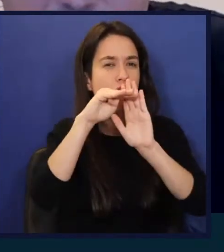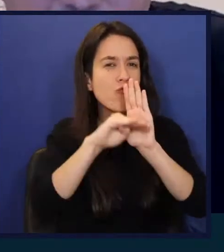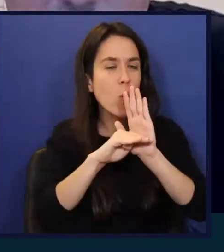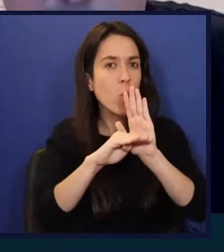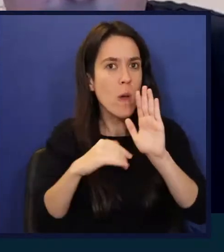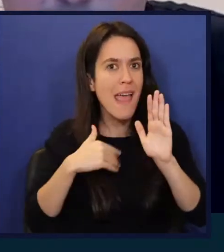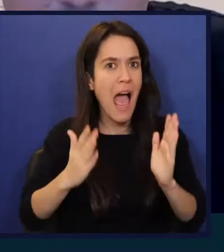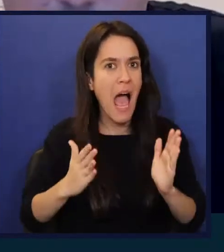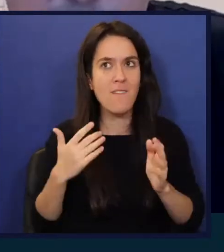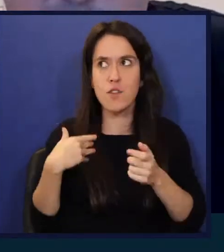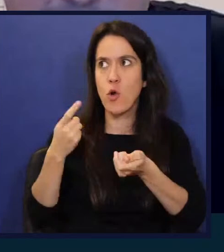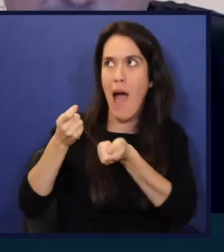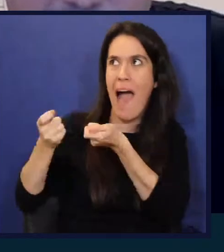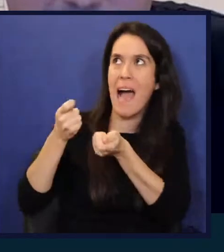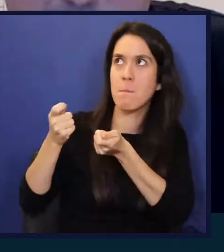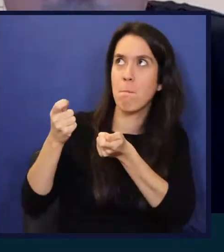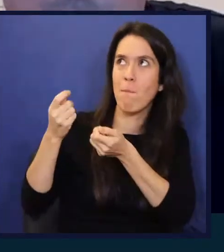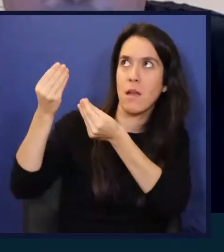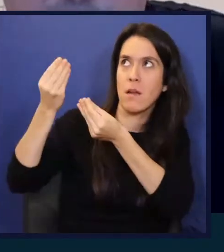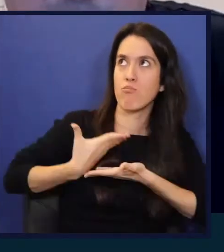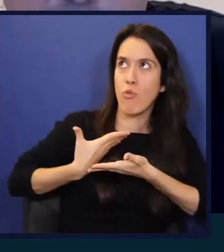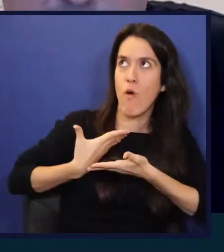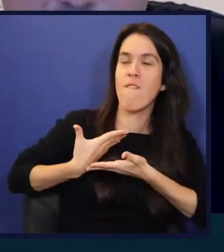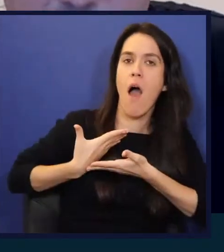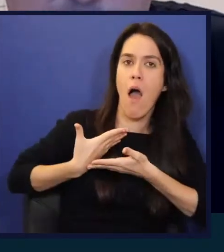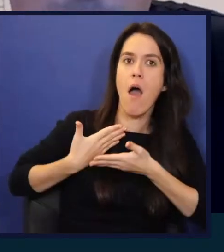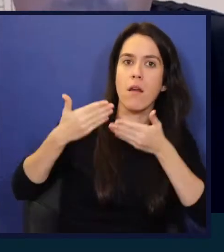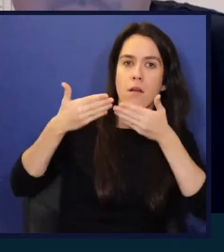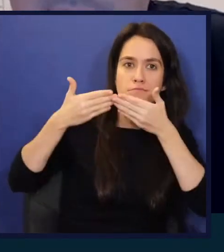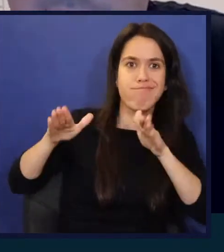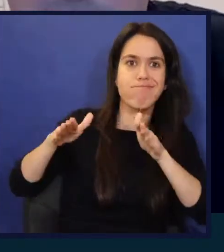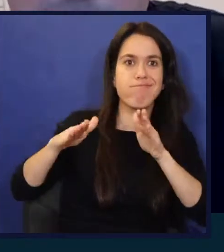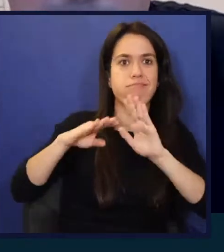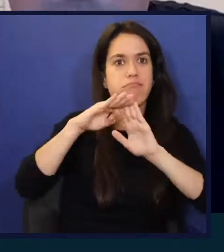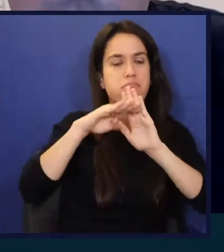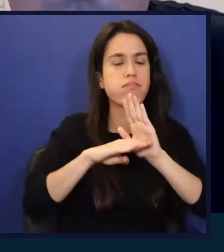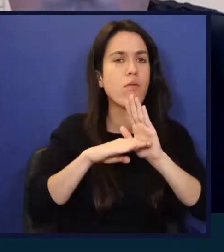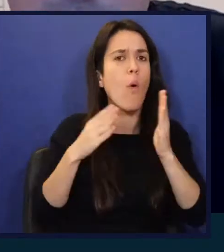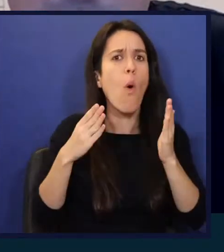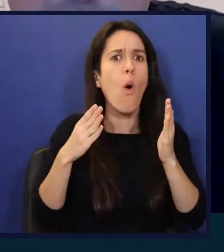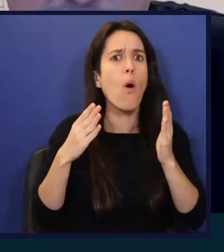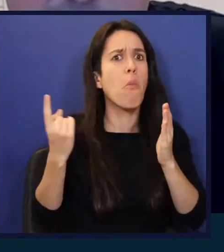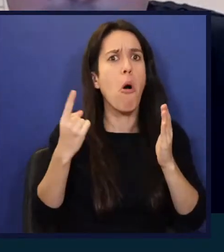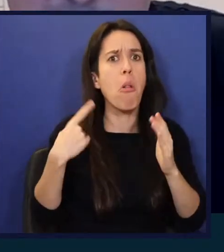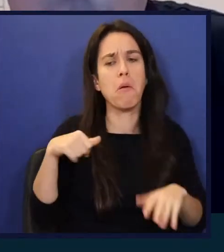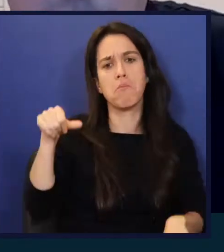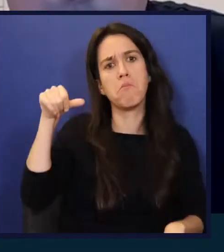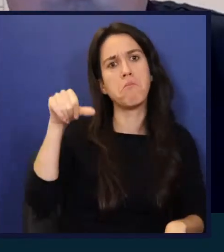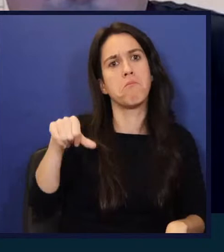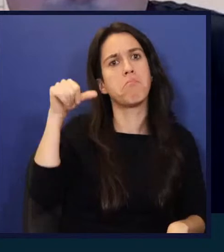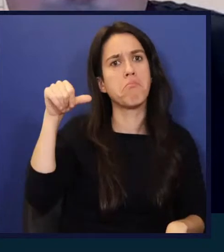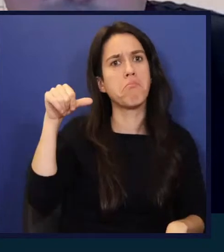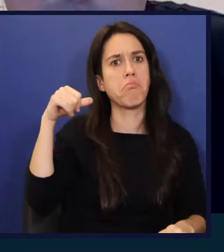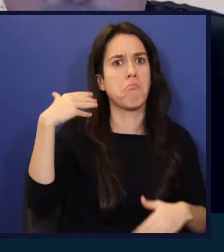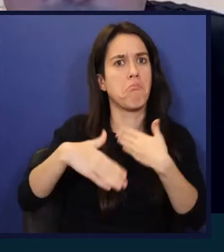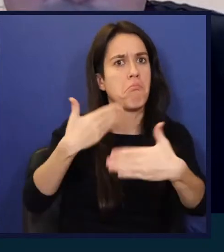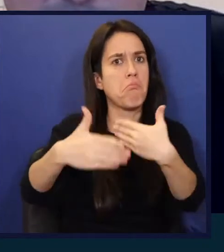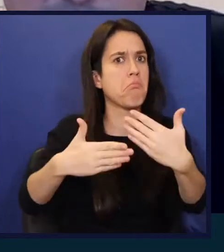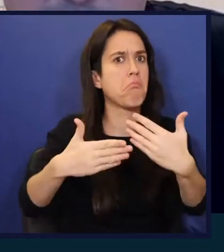security administrators to use any of it? Or is it just a toggle they can switch on in their management